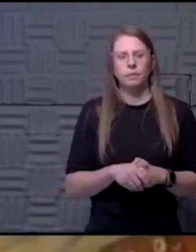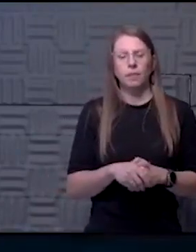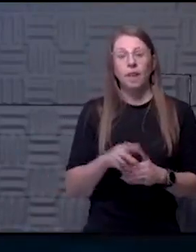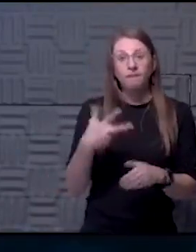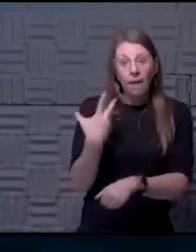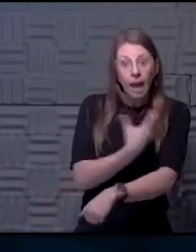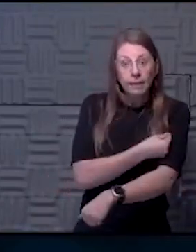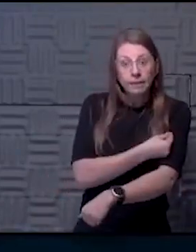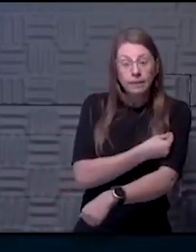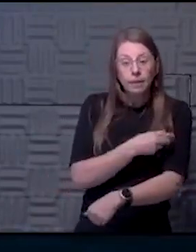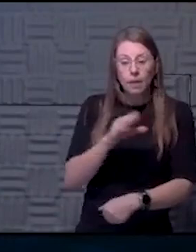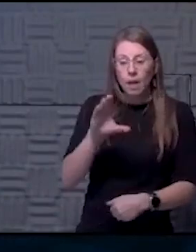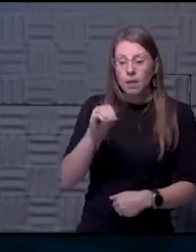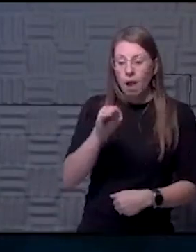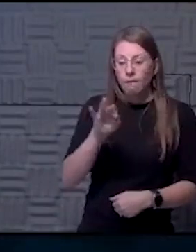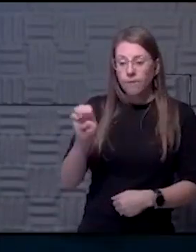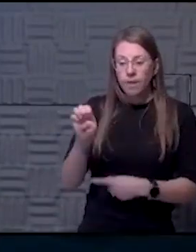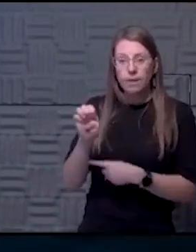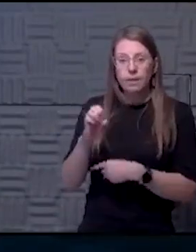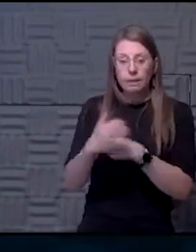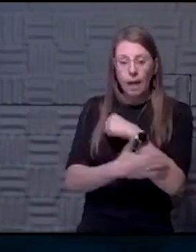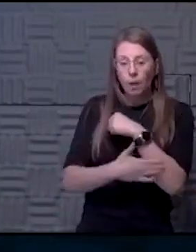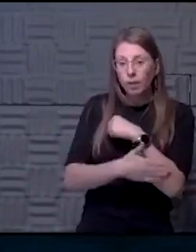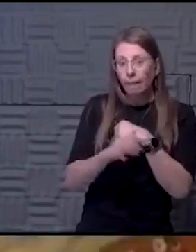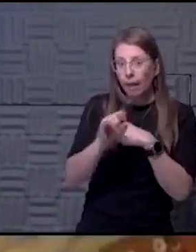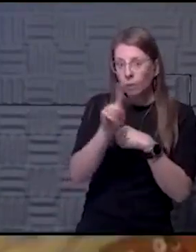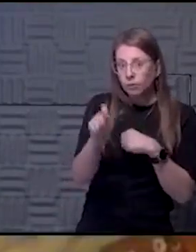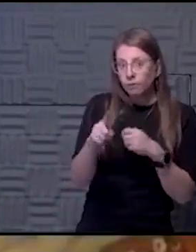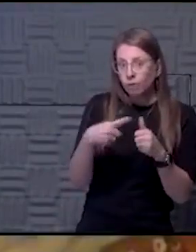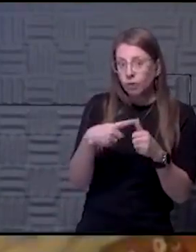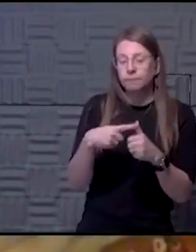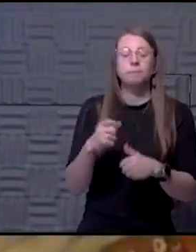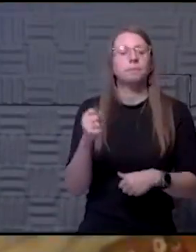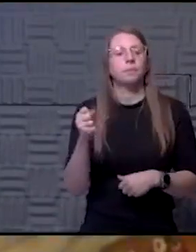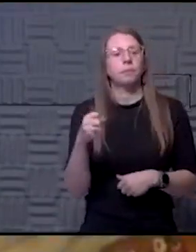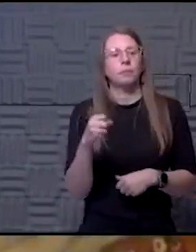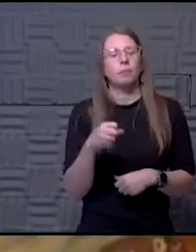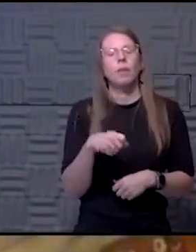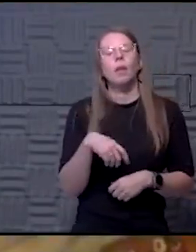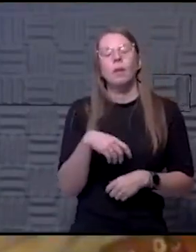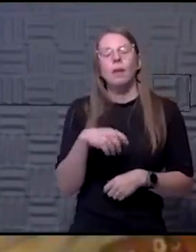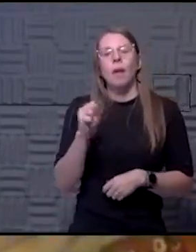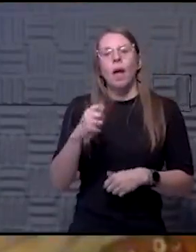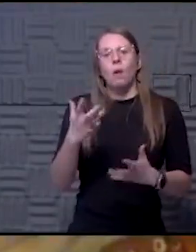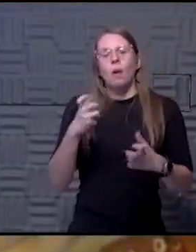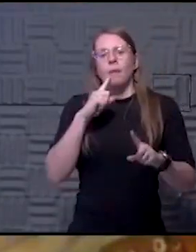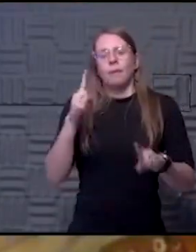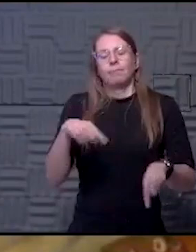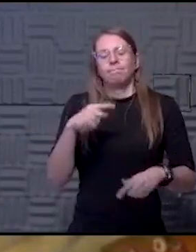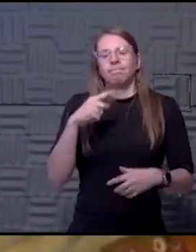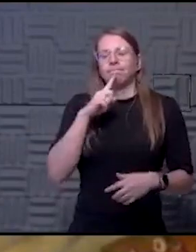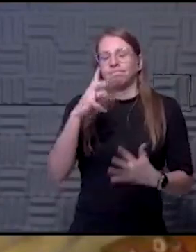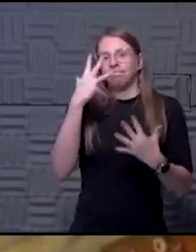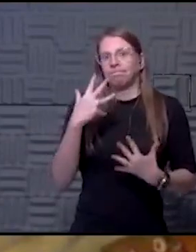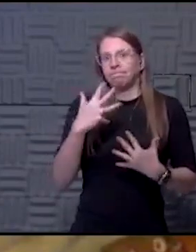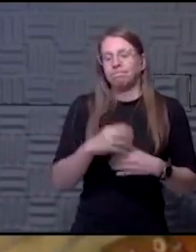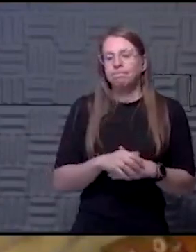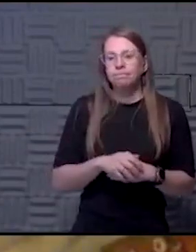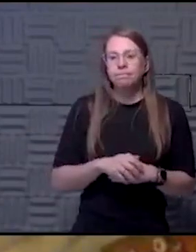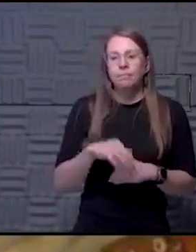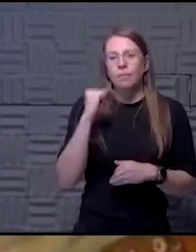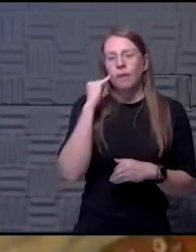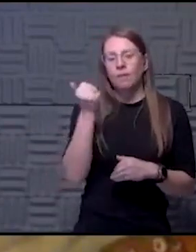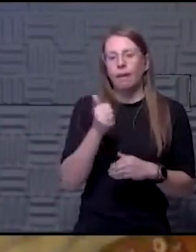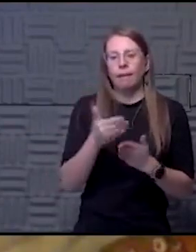The vaccine in Coffee County, Moderna vaccine in Coffee County question? Yeah, let me take a whack at that. Very disappointed. I mean, if anything